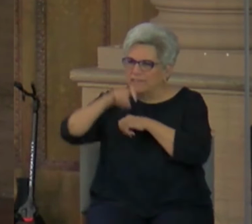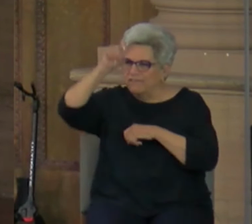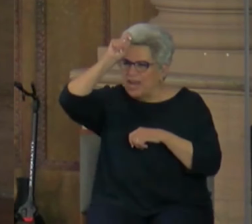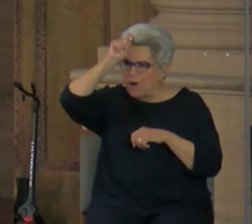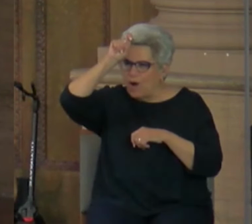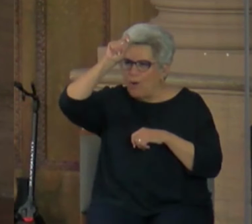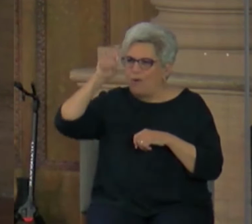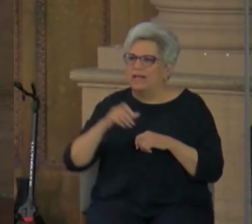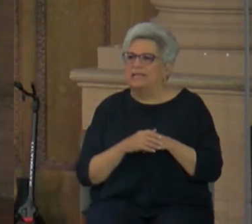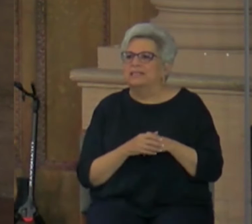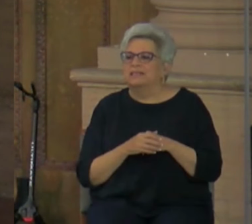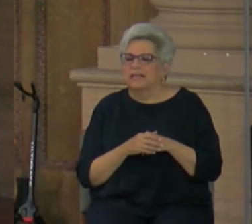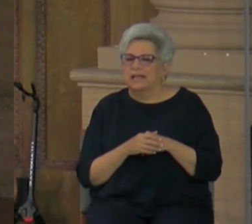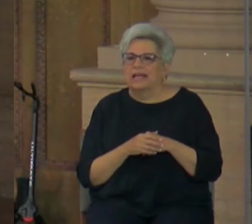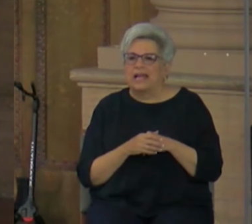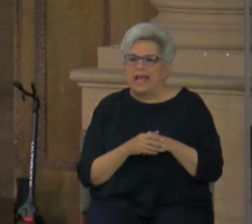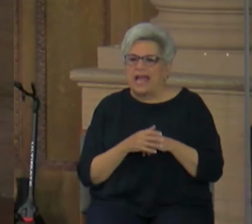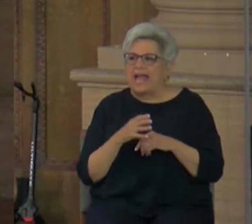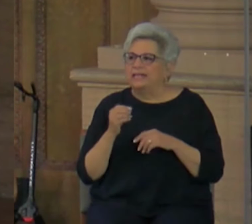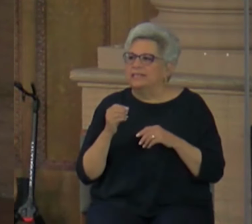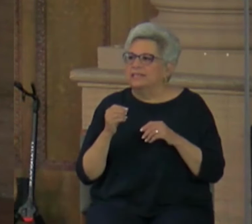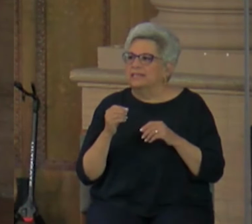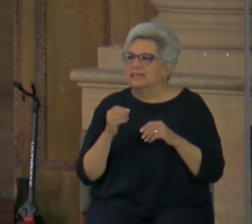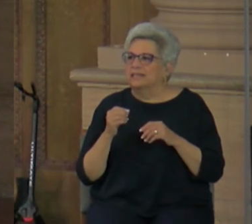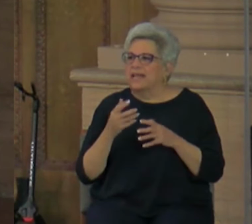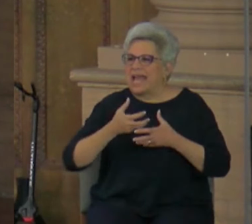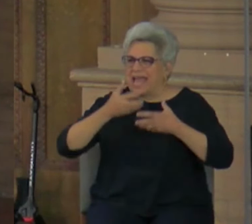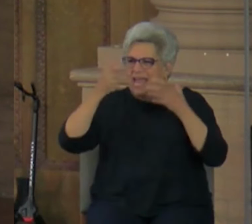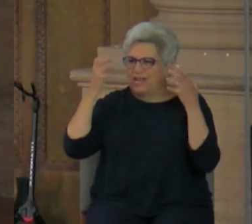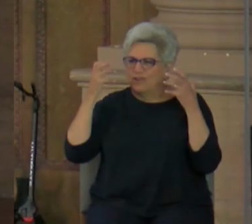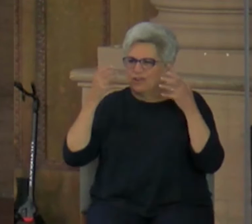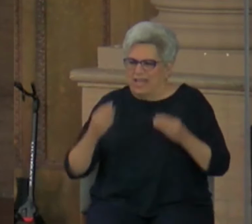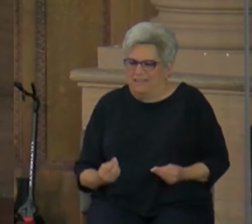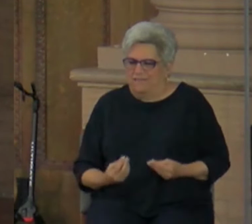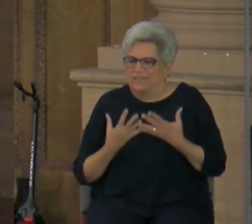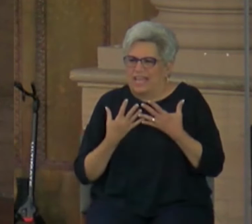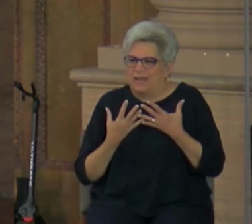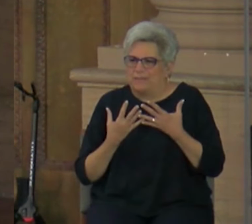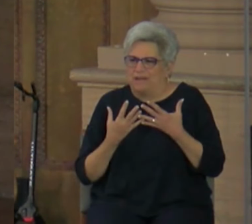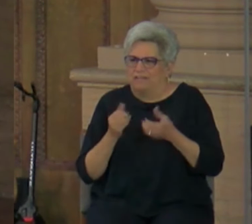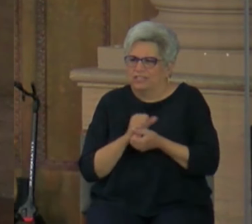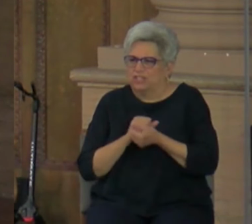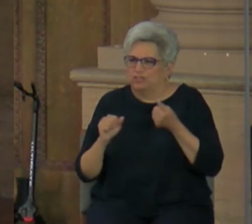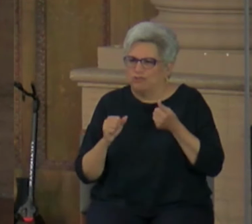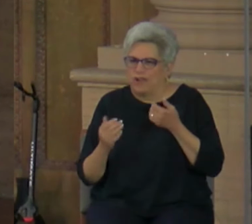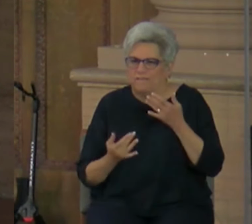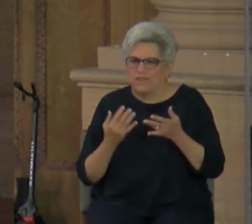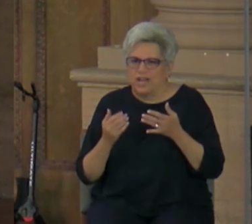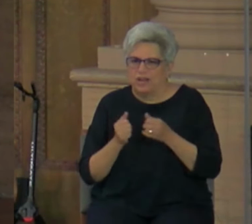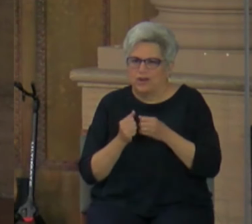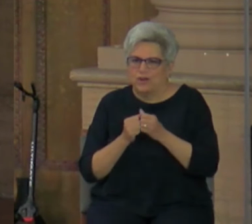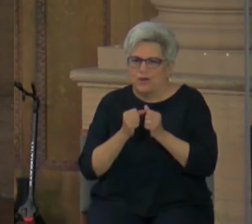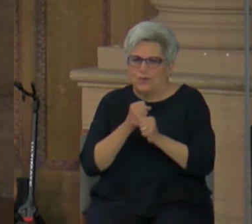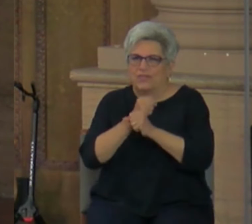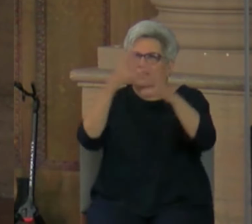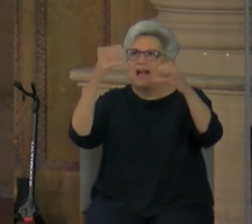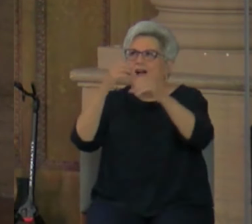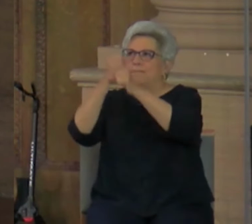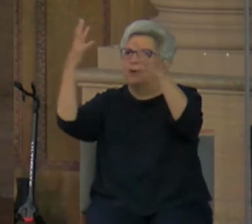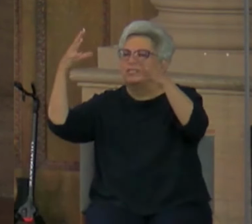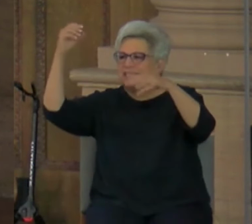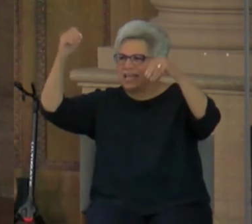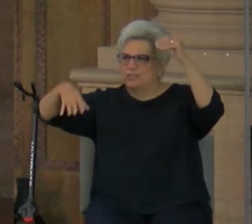descending blow of his arm to be seen. In furious anger and a flame of devouring fire, with a cloudburst and storm and